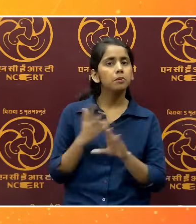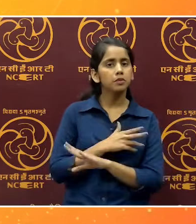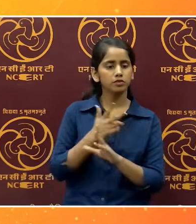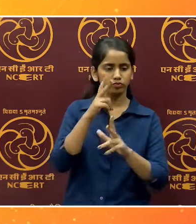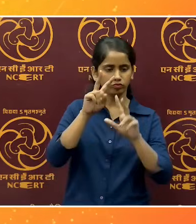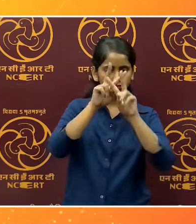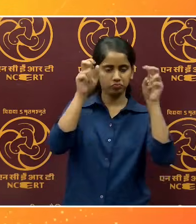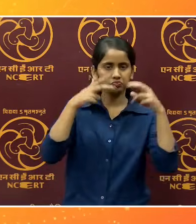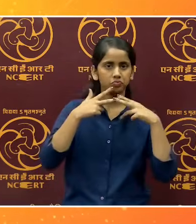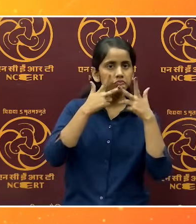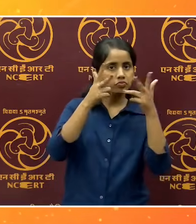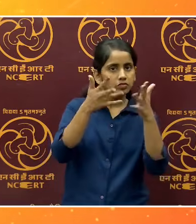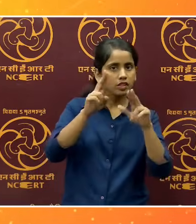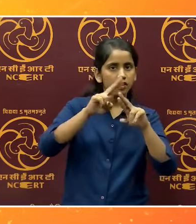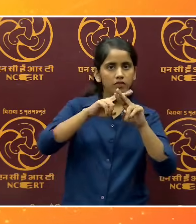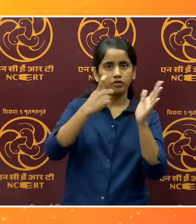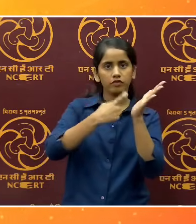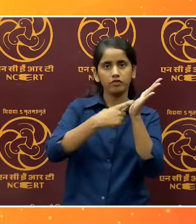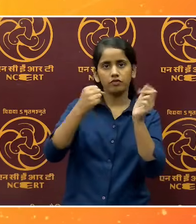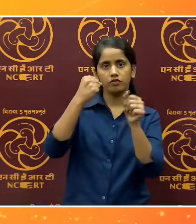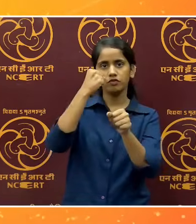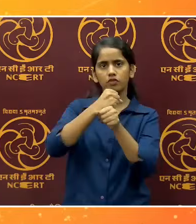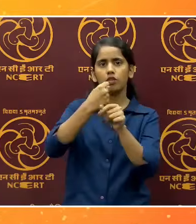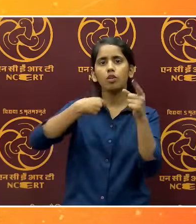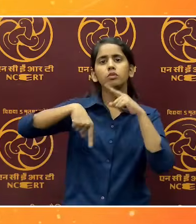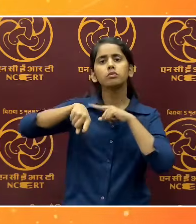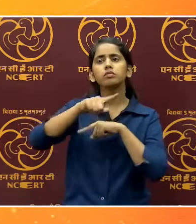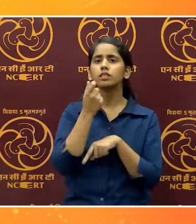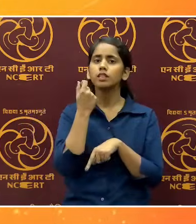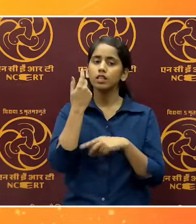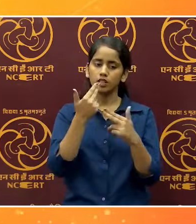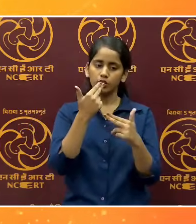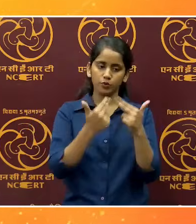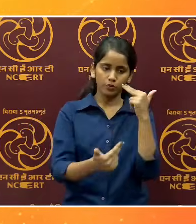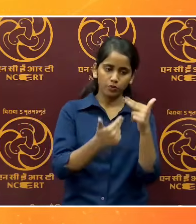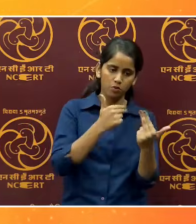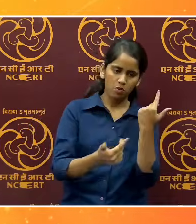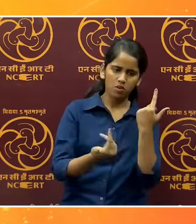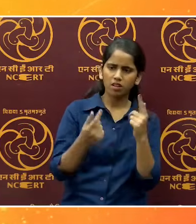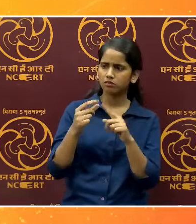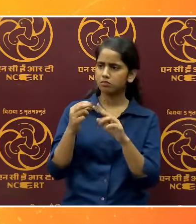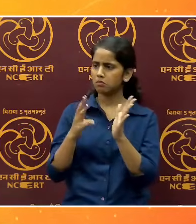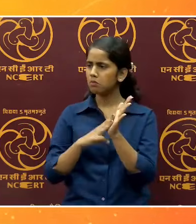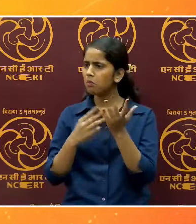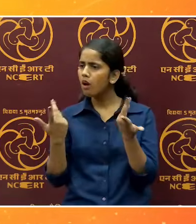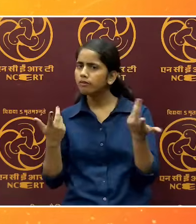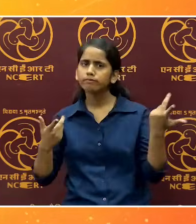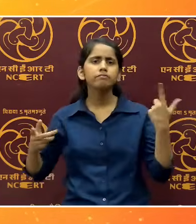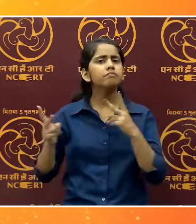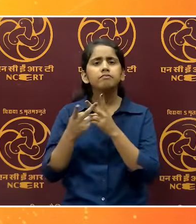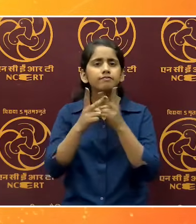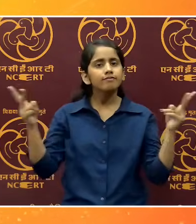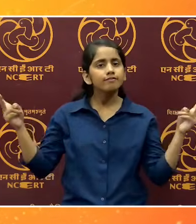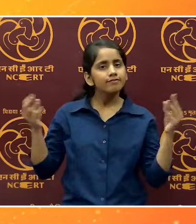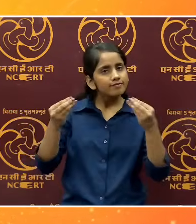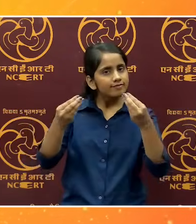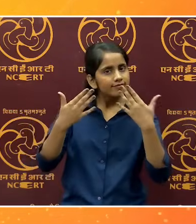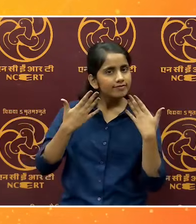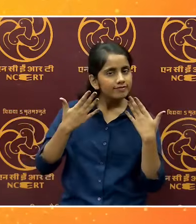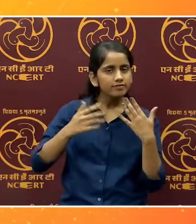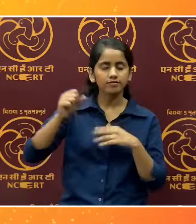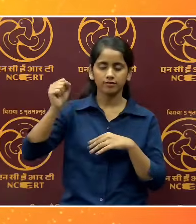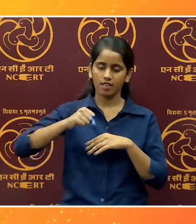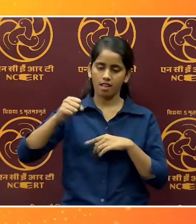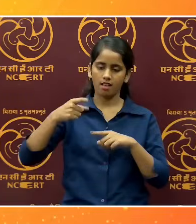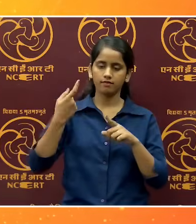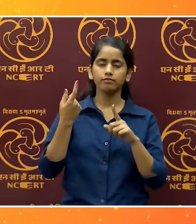topic is the frog, but we don't understand whether it's a story, it's a poem or anything else. So would you like to tell us what exactly